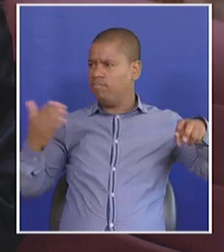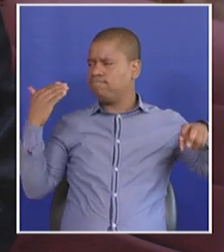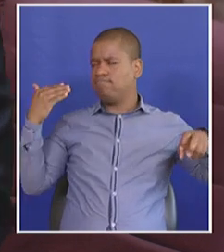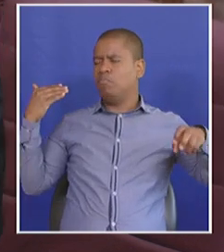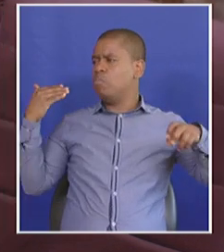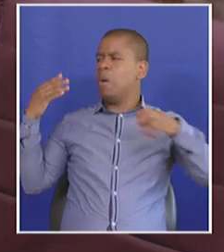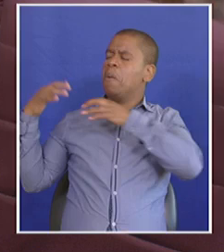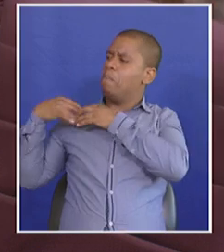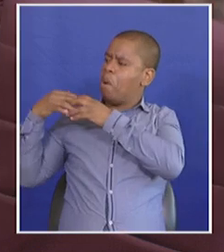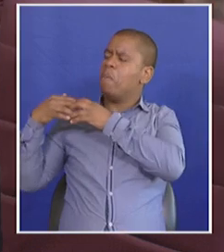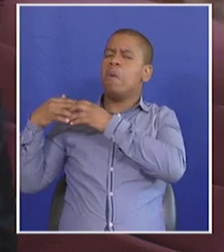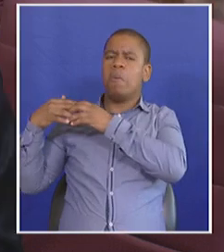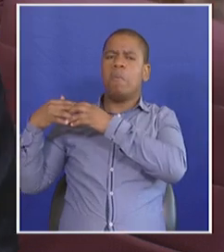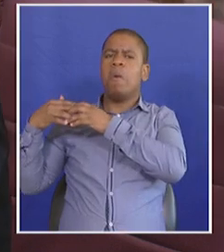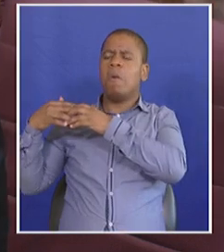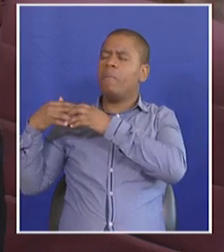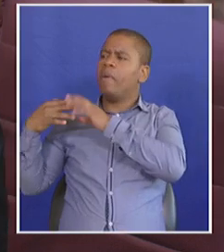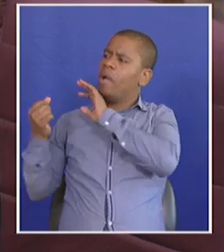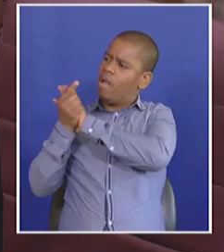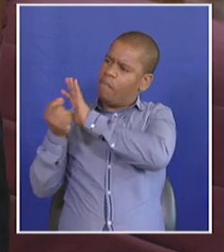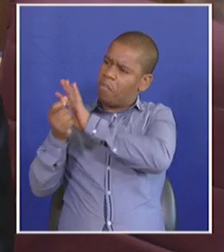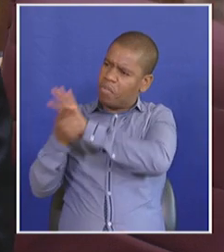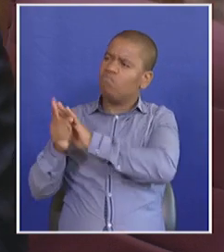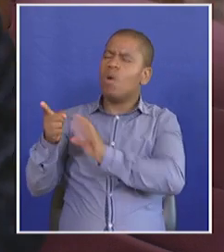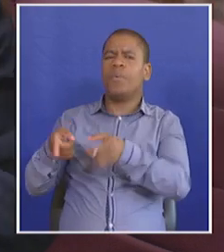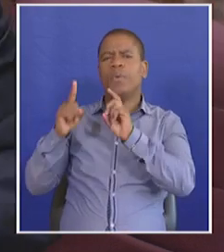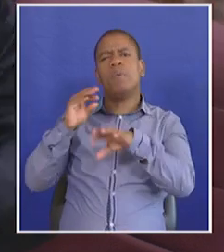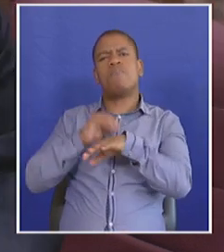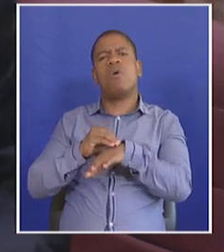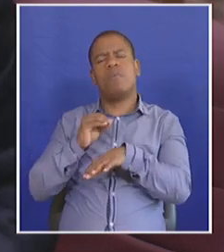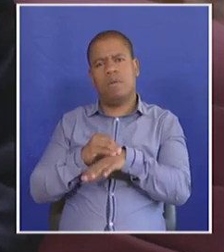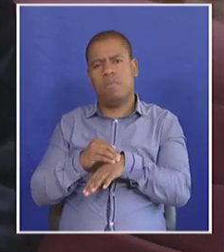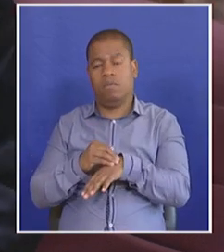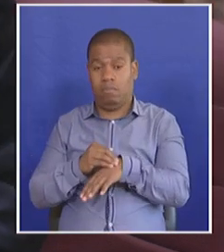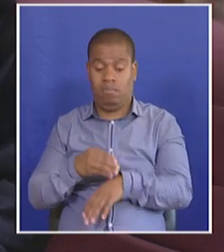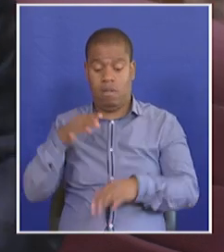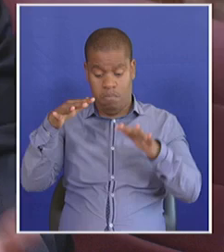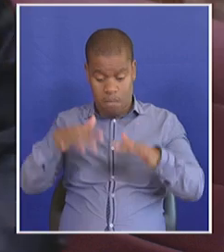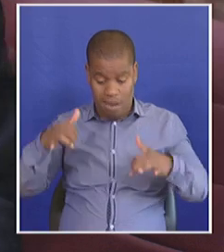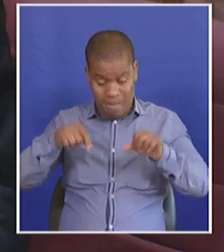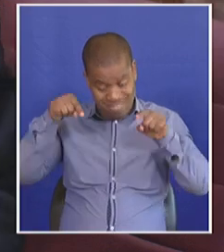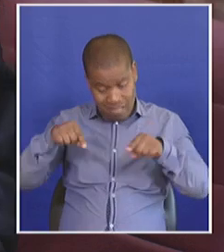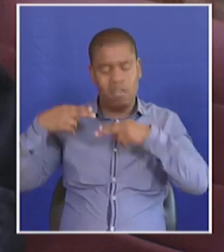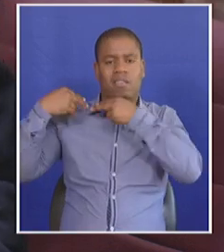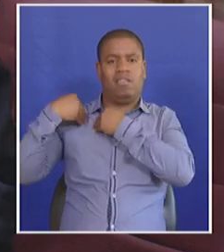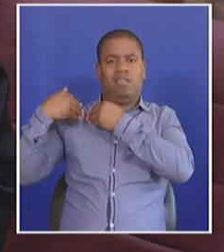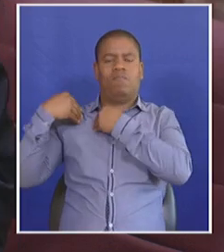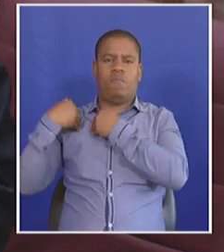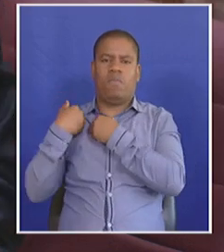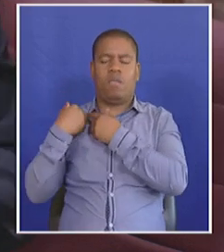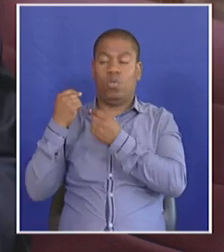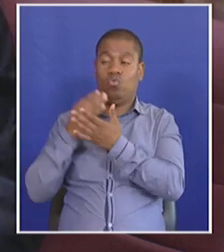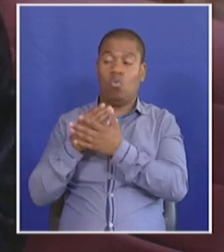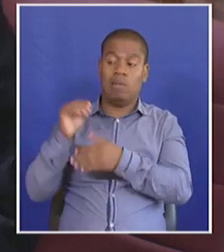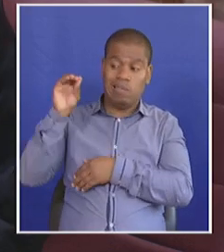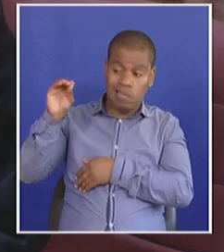and that provided for quite serious penalties. That was Parliament showing that this matter is a serious crime.